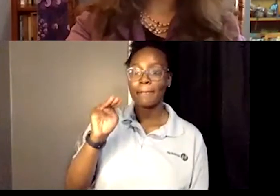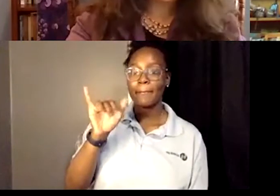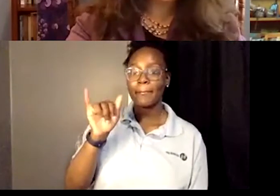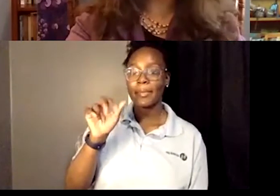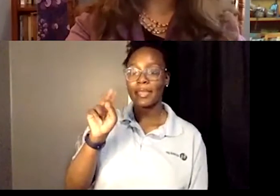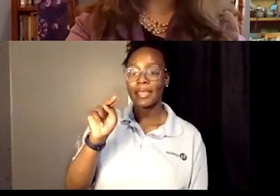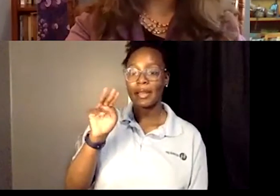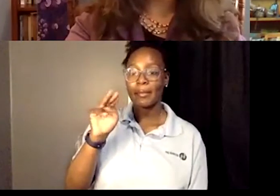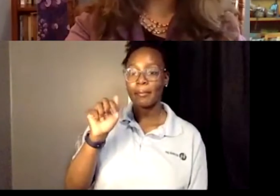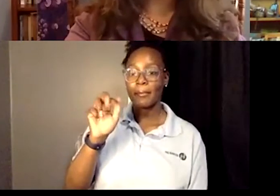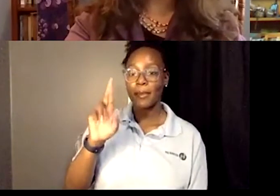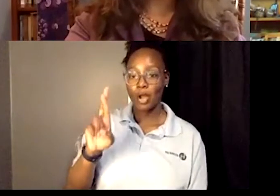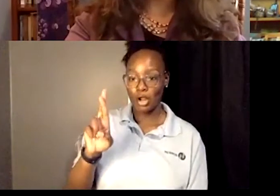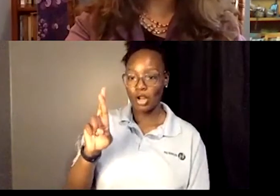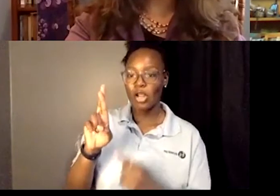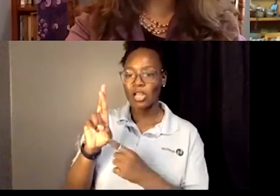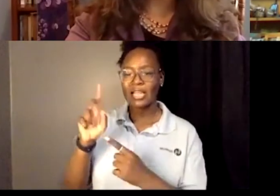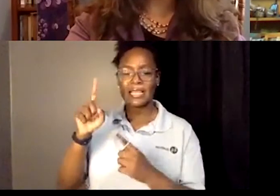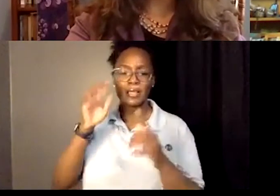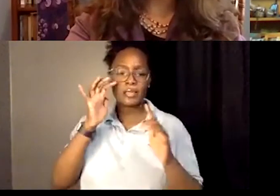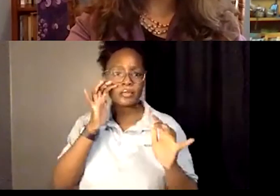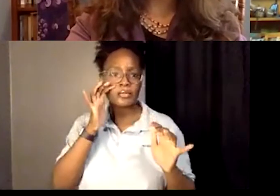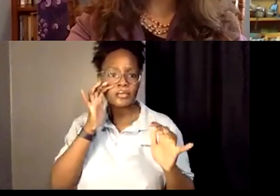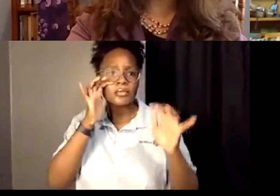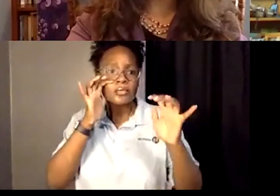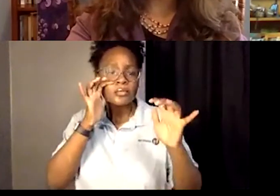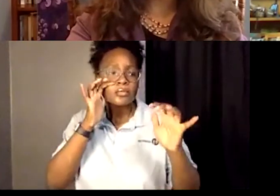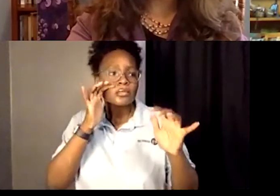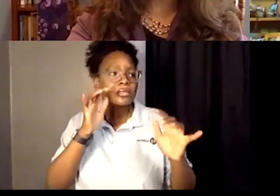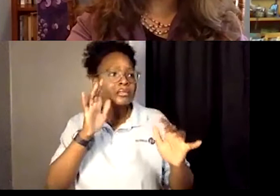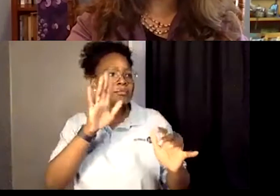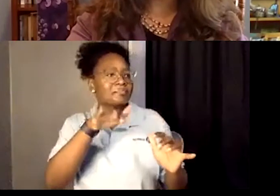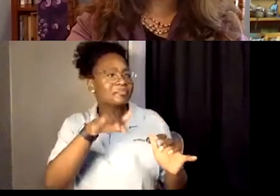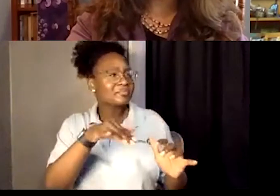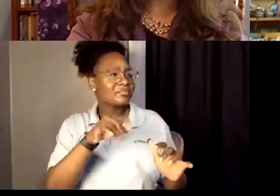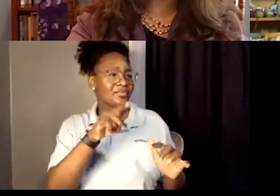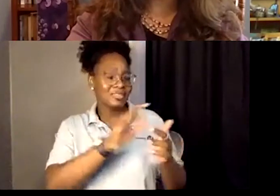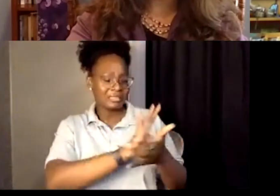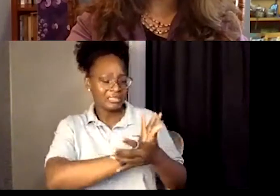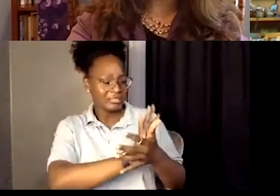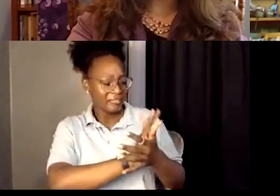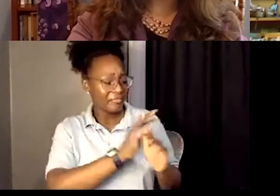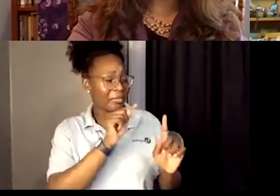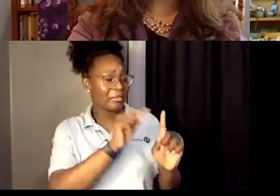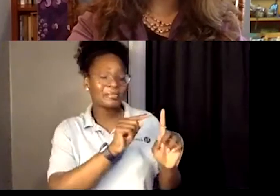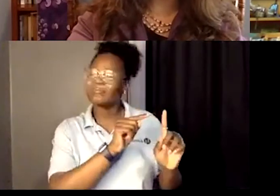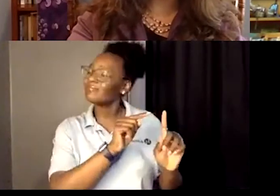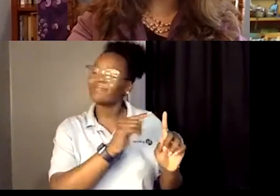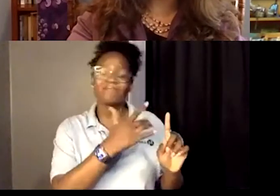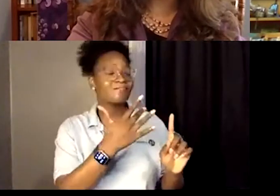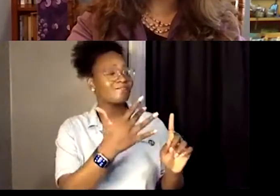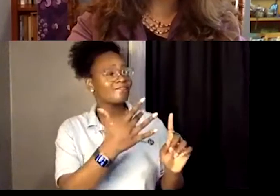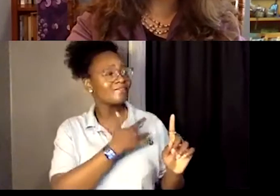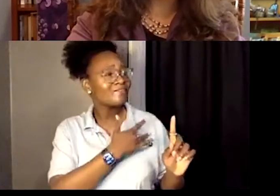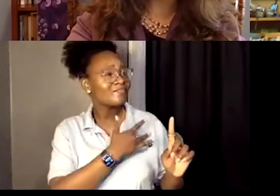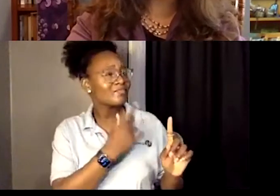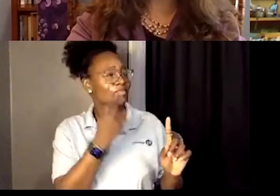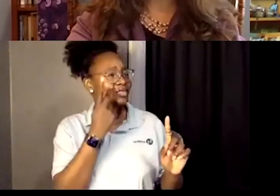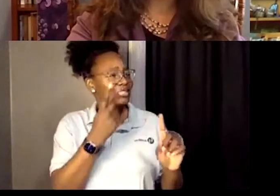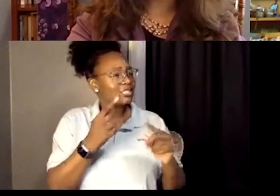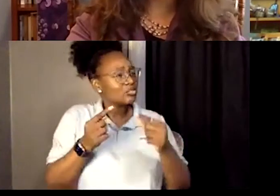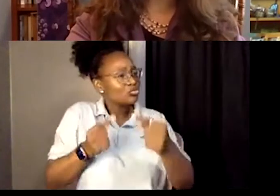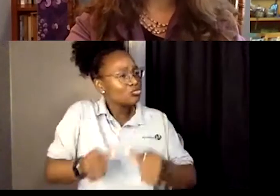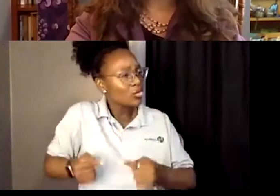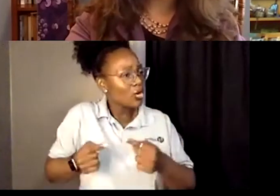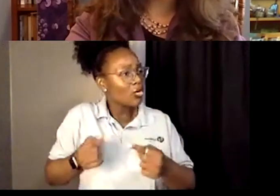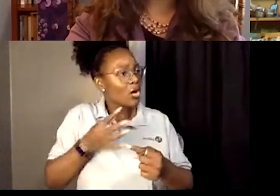tearful, and he said, "This is so touching to see such struggle and such love in the same